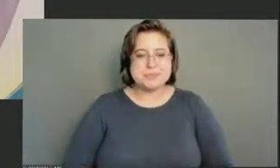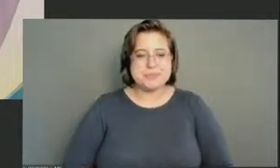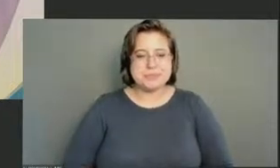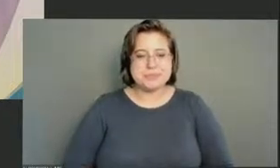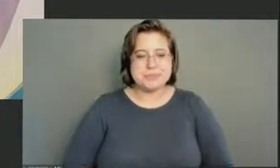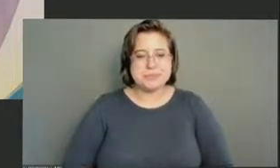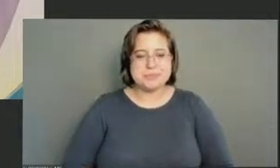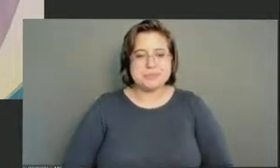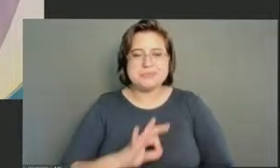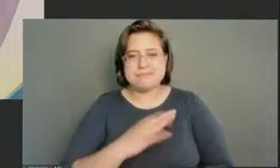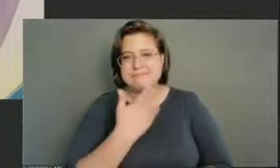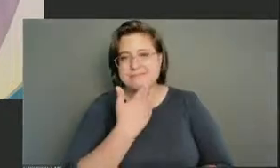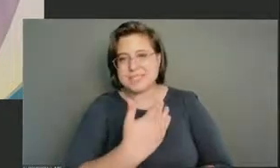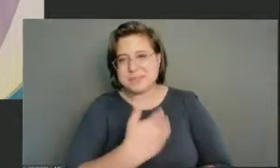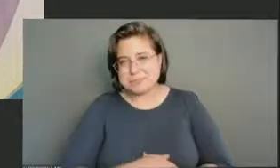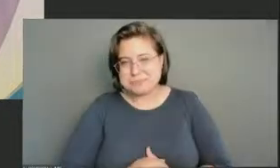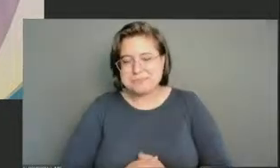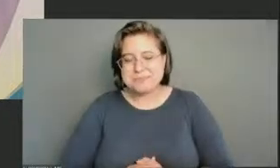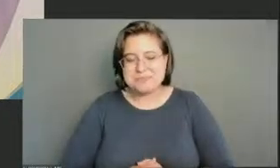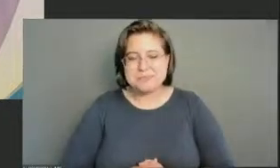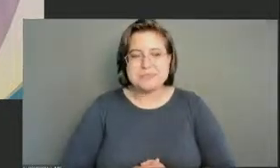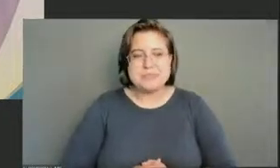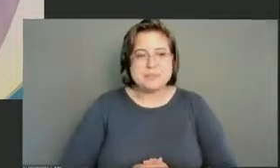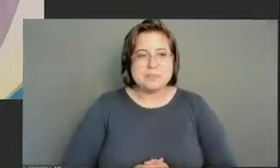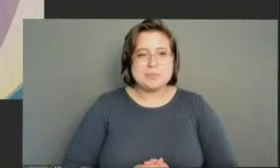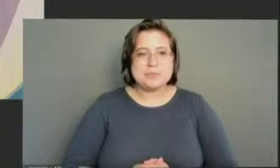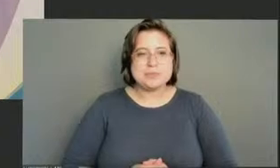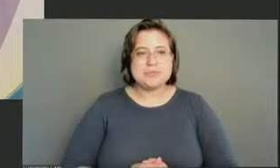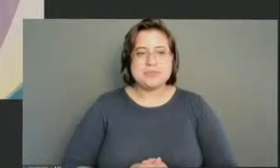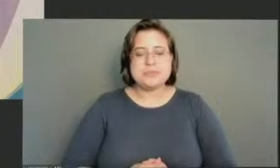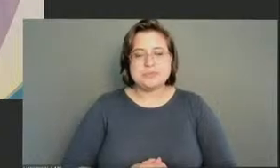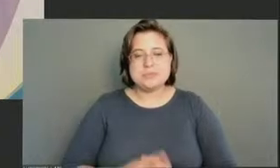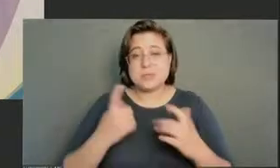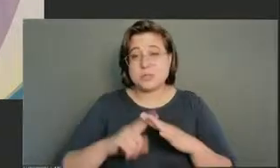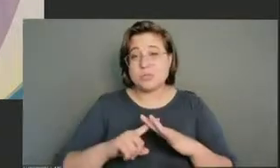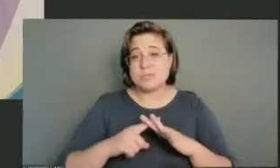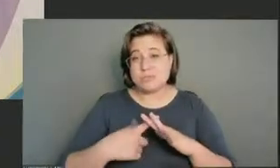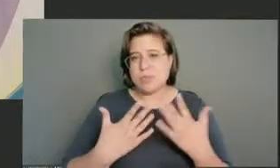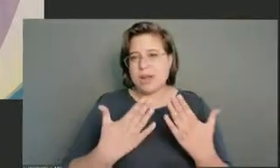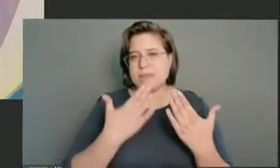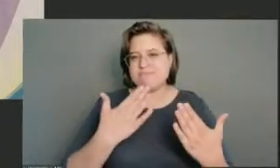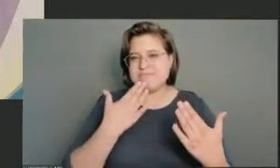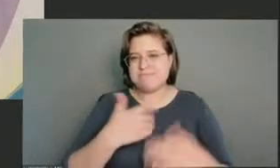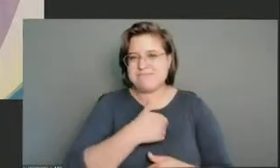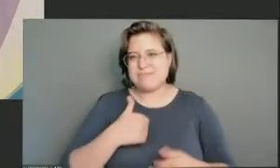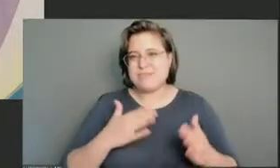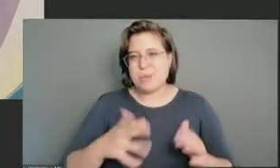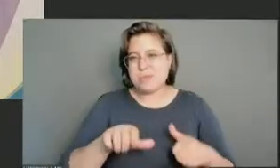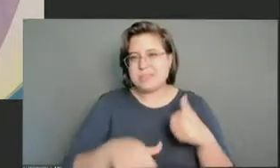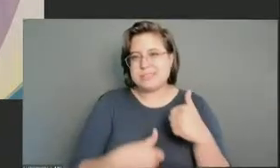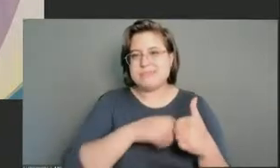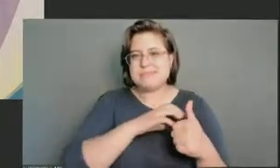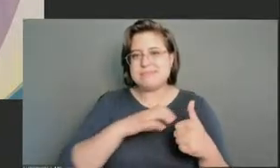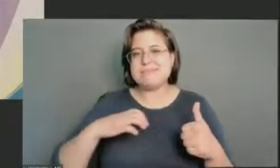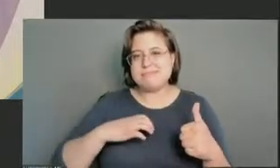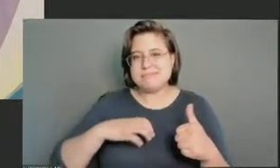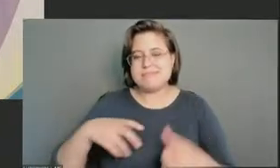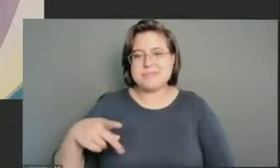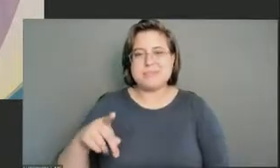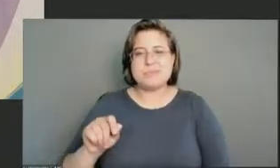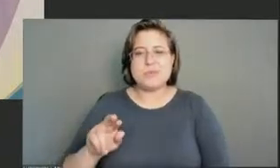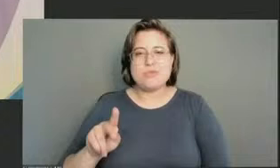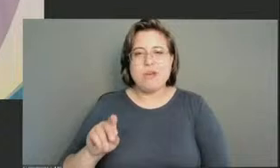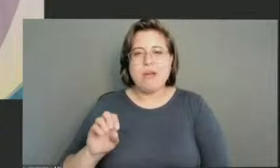Thank you, Dr. Okafor. I want to begin by thanking the members of the subcommittee, Andy Imperato, Octavio Martinez,